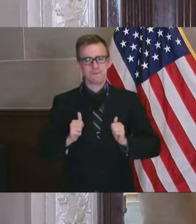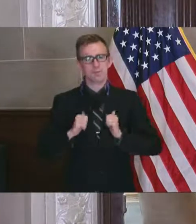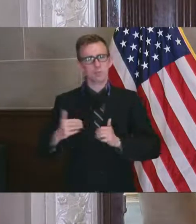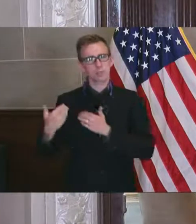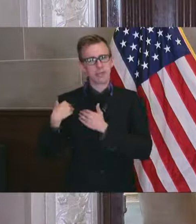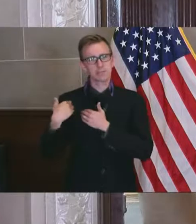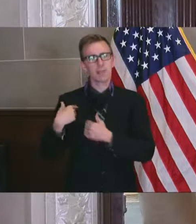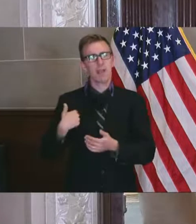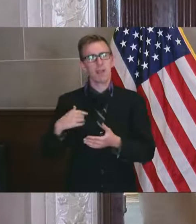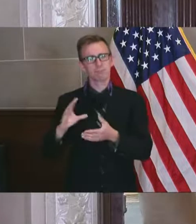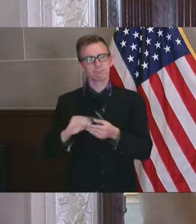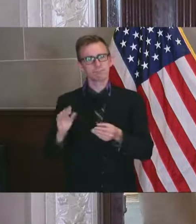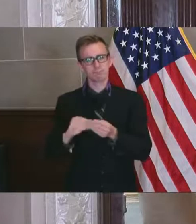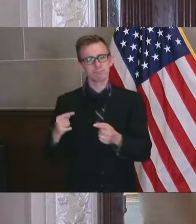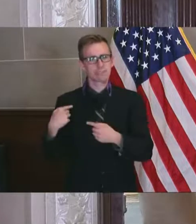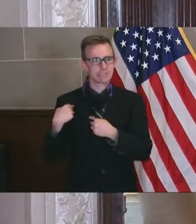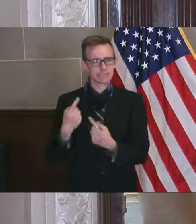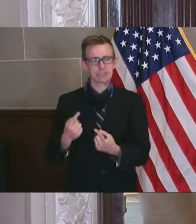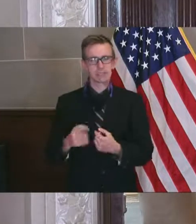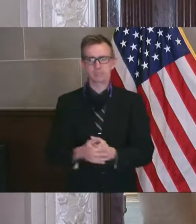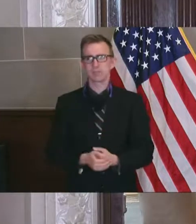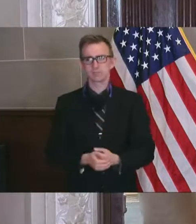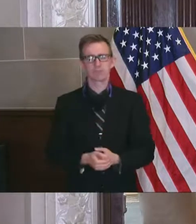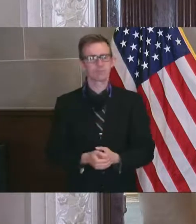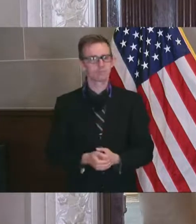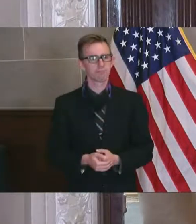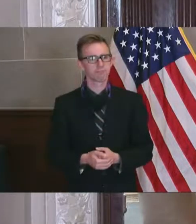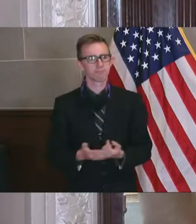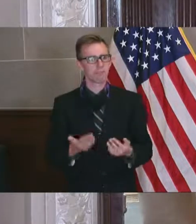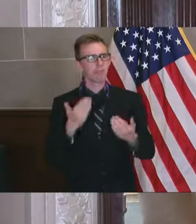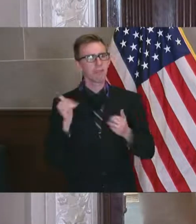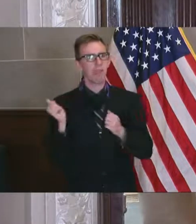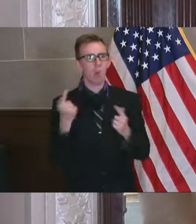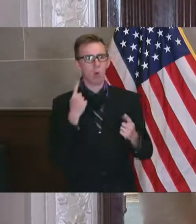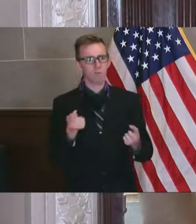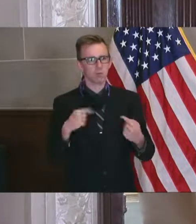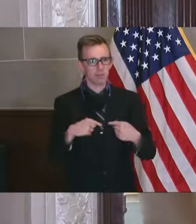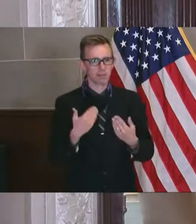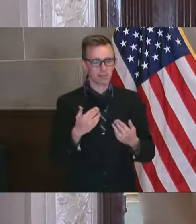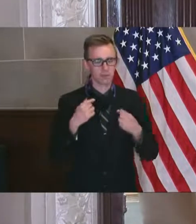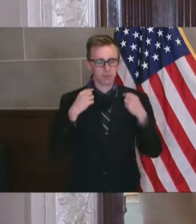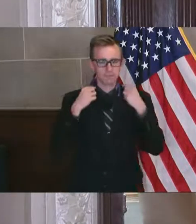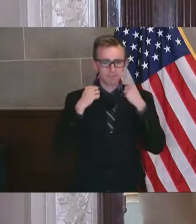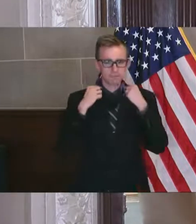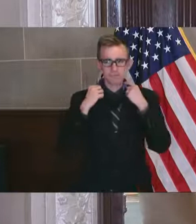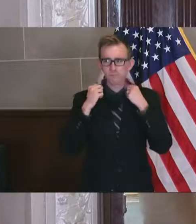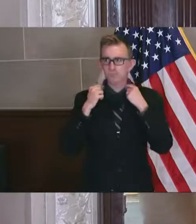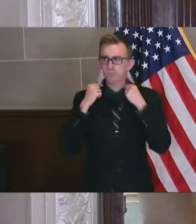talked about from the beginning to be able to do that, to do the tests and everything. Thanks, everybody, for being here today. Thank you.